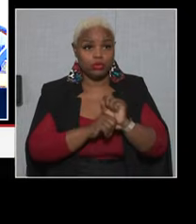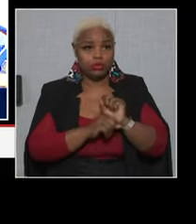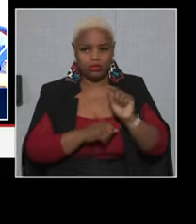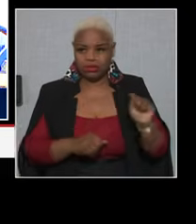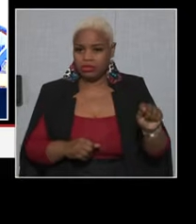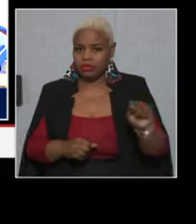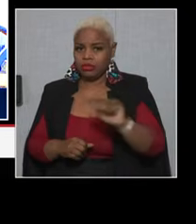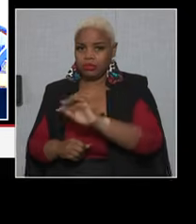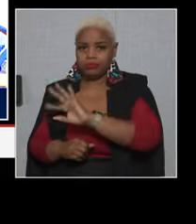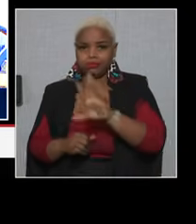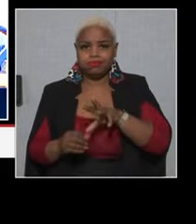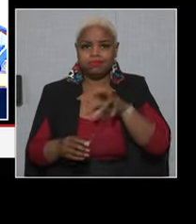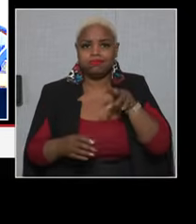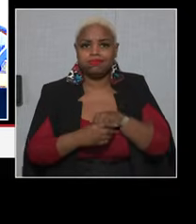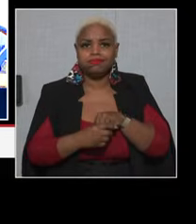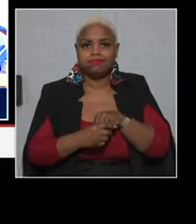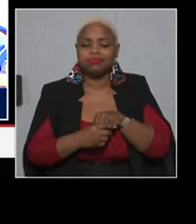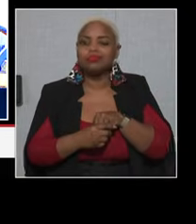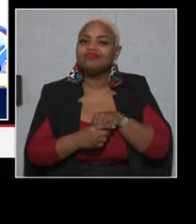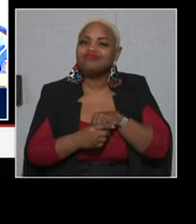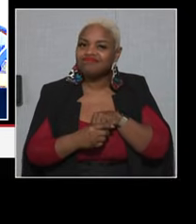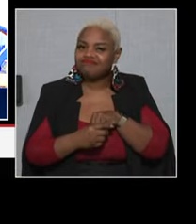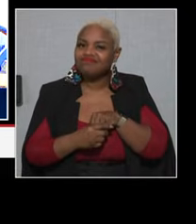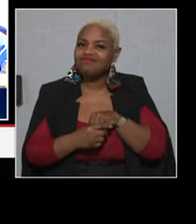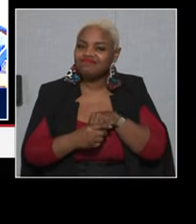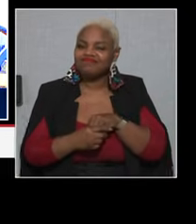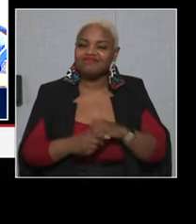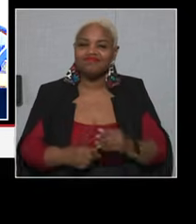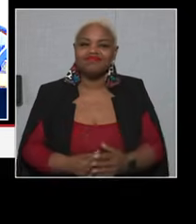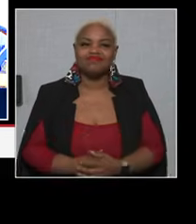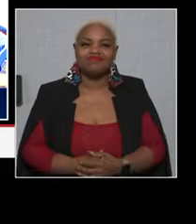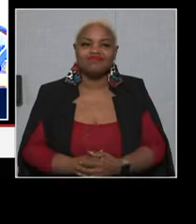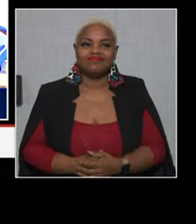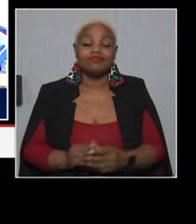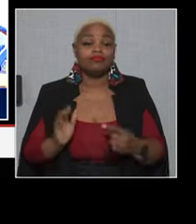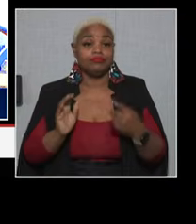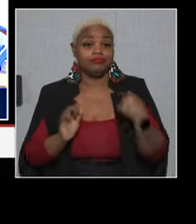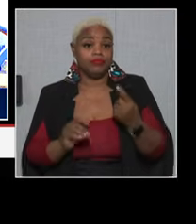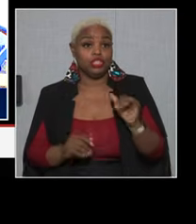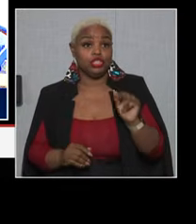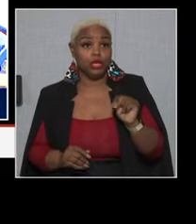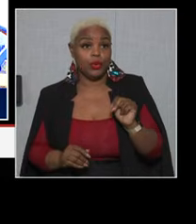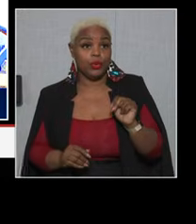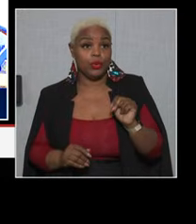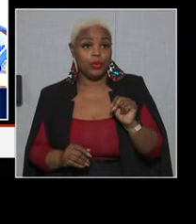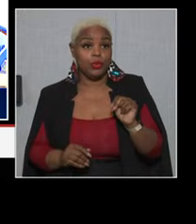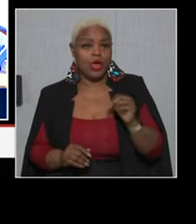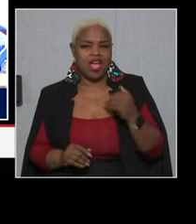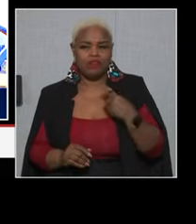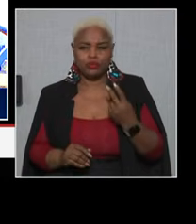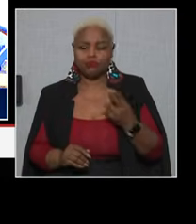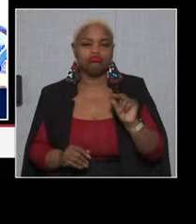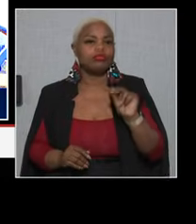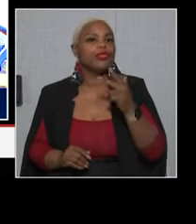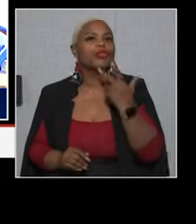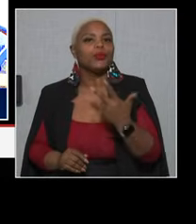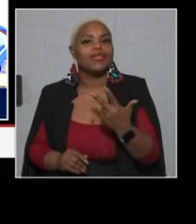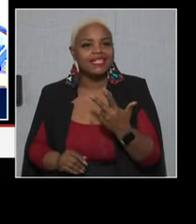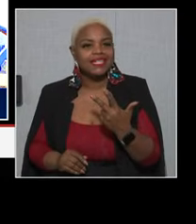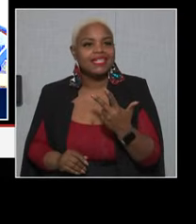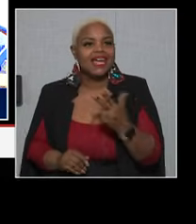including in January, where we had three national special security